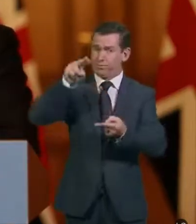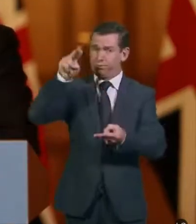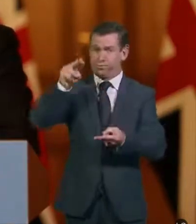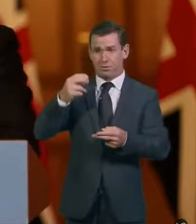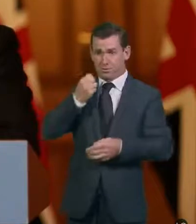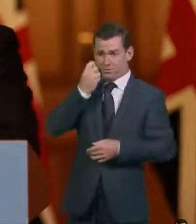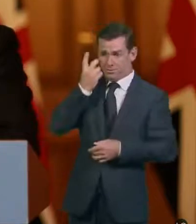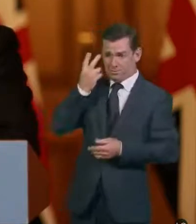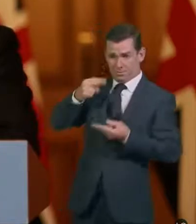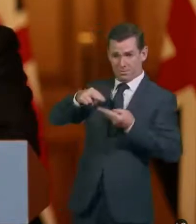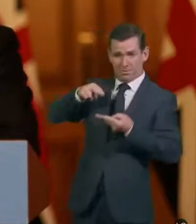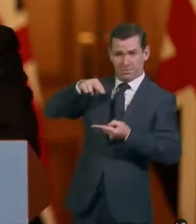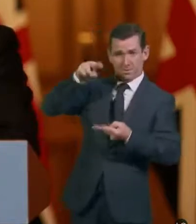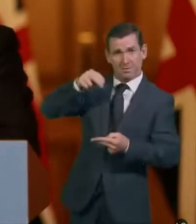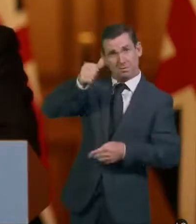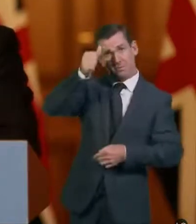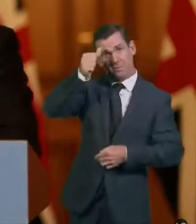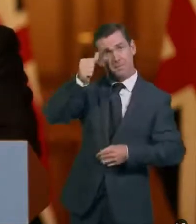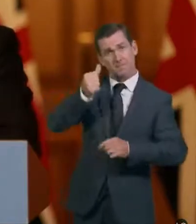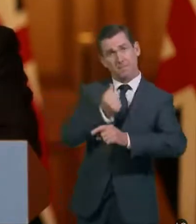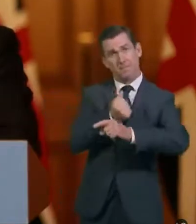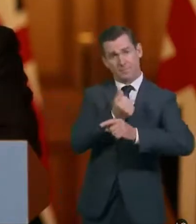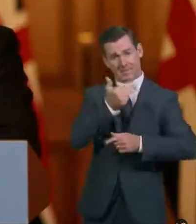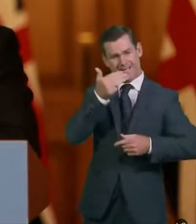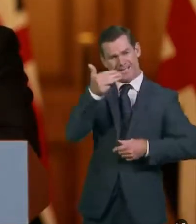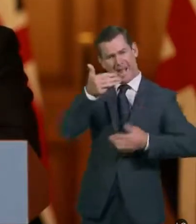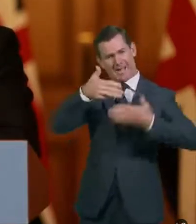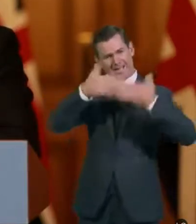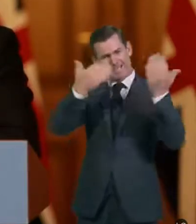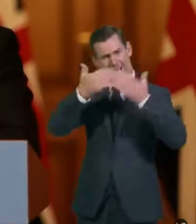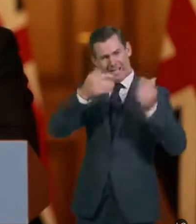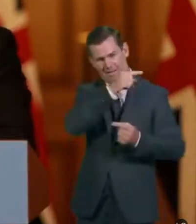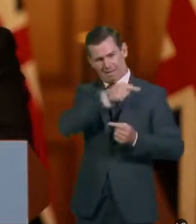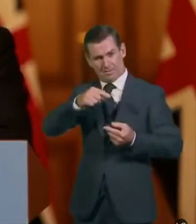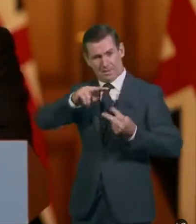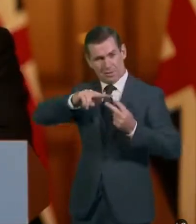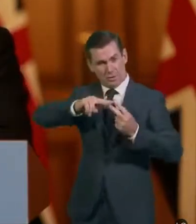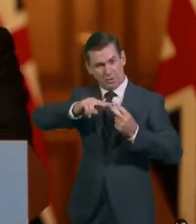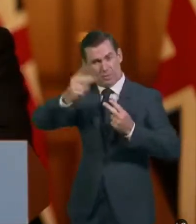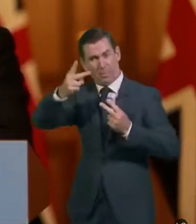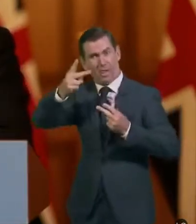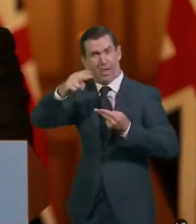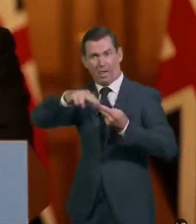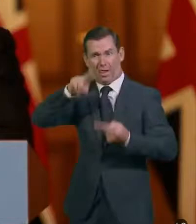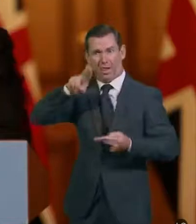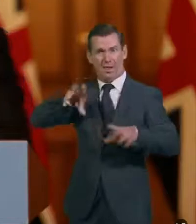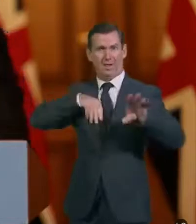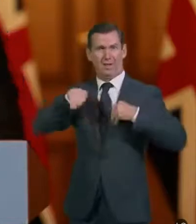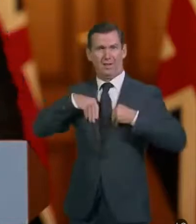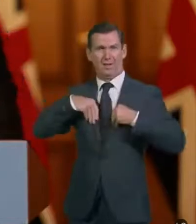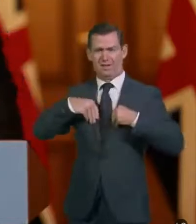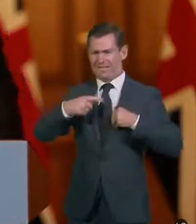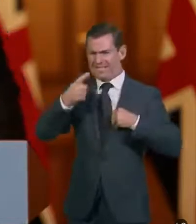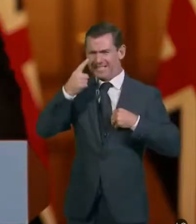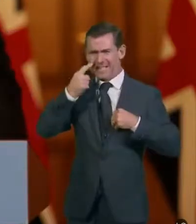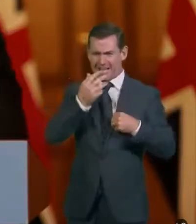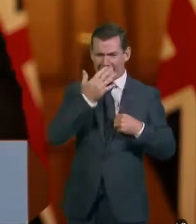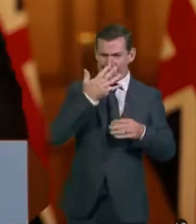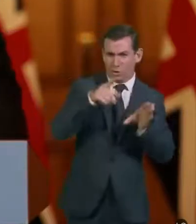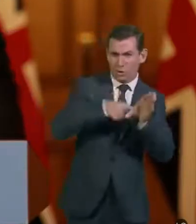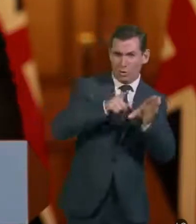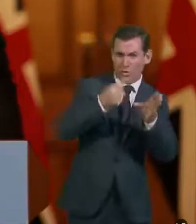last 9 days. High infection rates are creeping up the age range, while cases